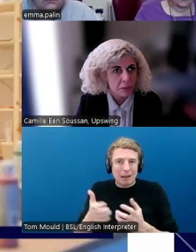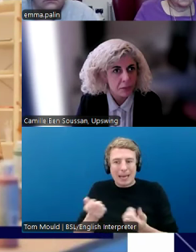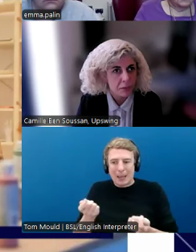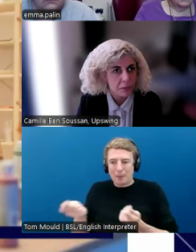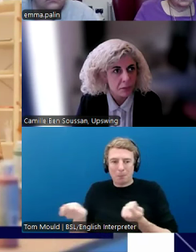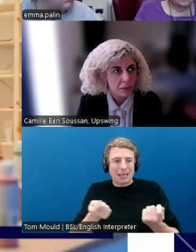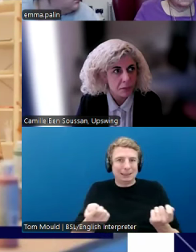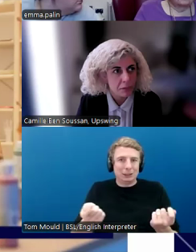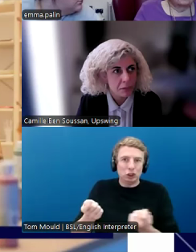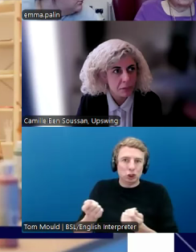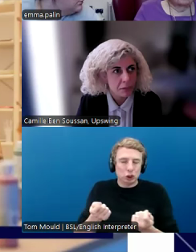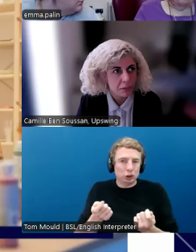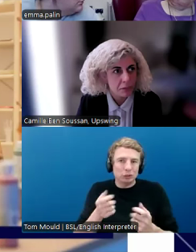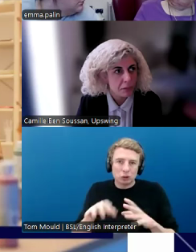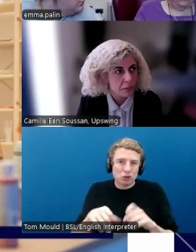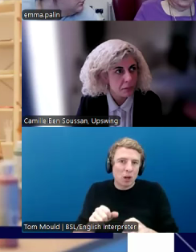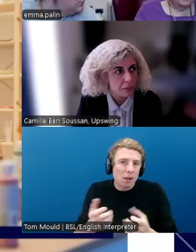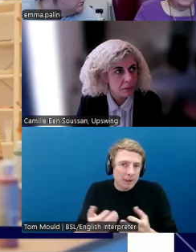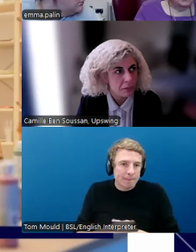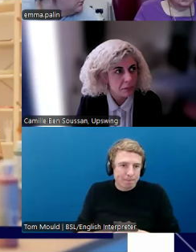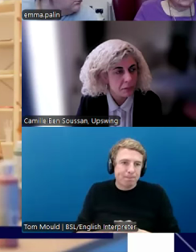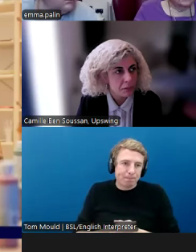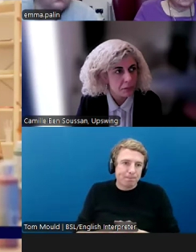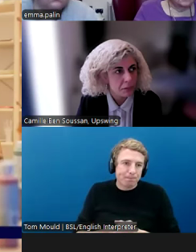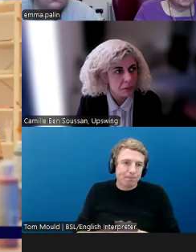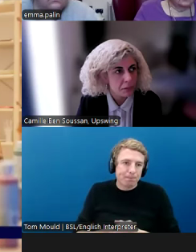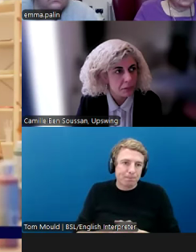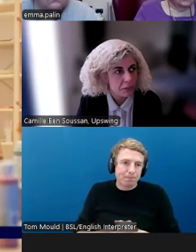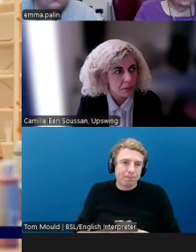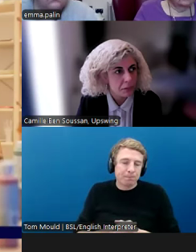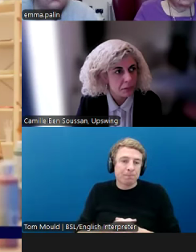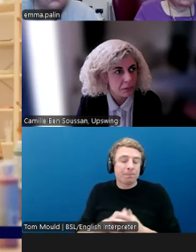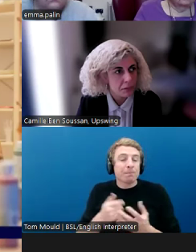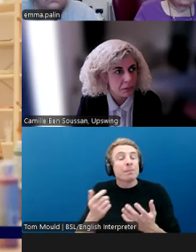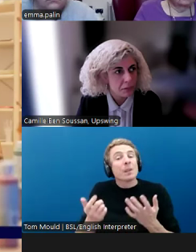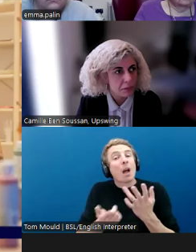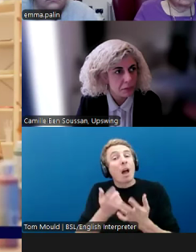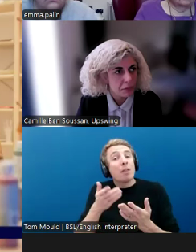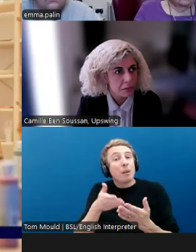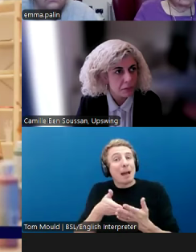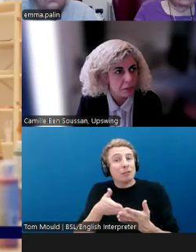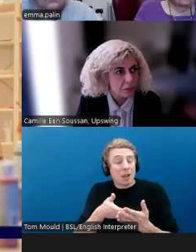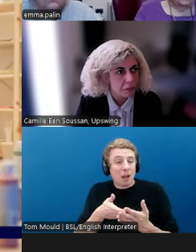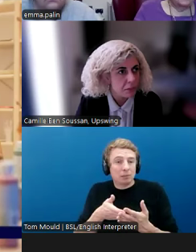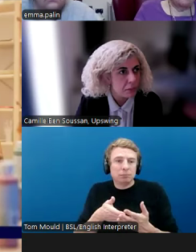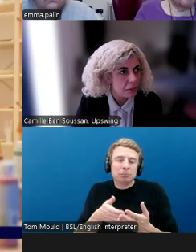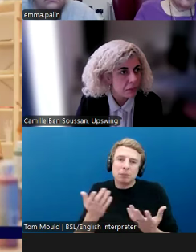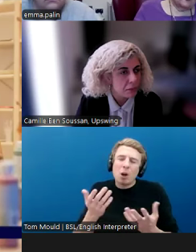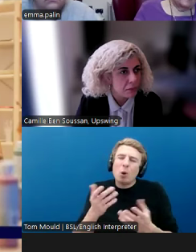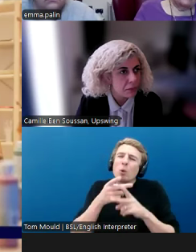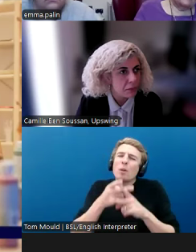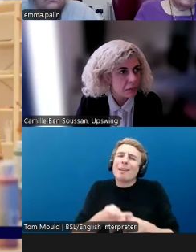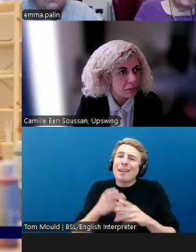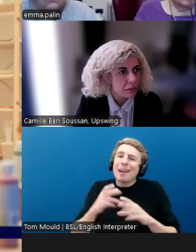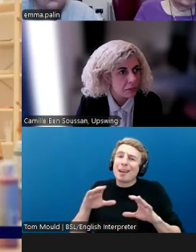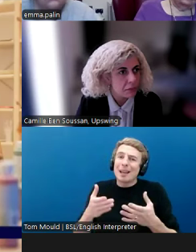The other barrier that we hear quite a lot of, and our care sector is absolutely wonderfully diverse. Around fifth of the